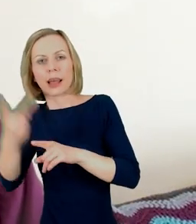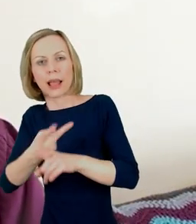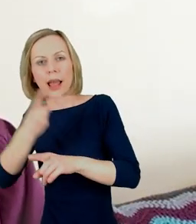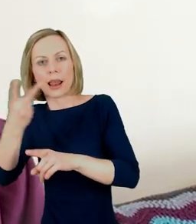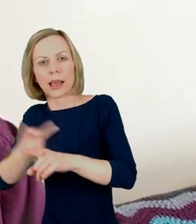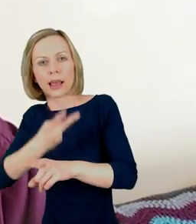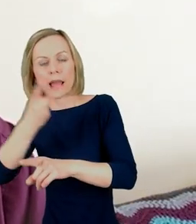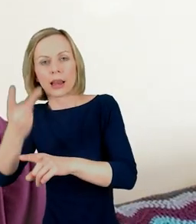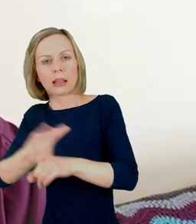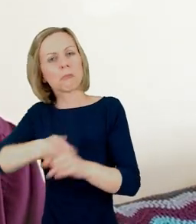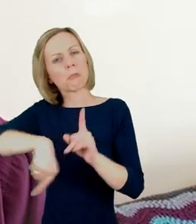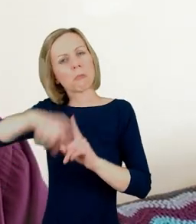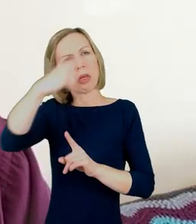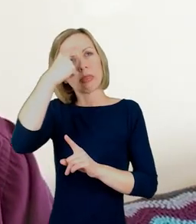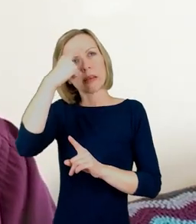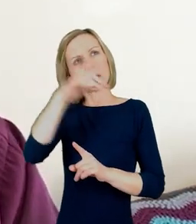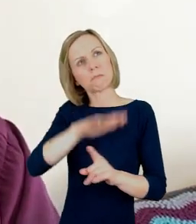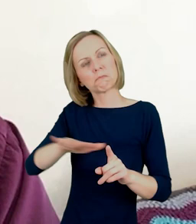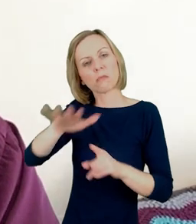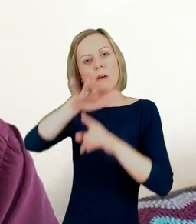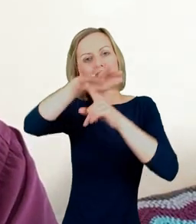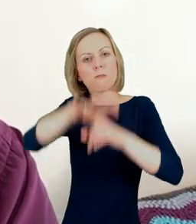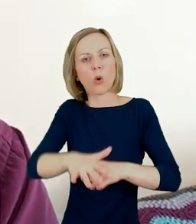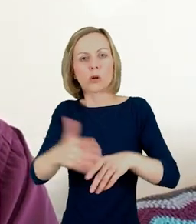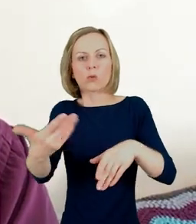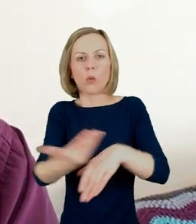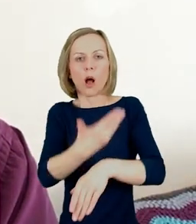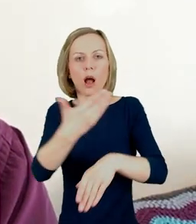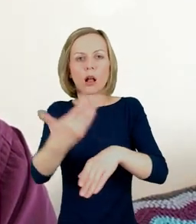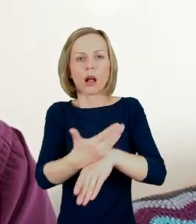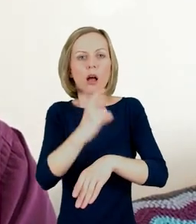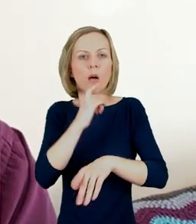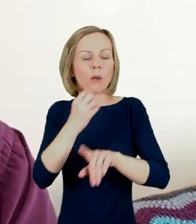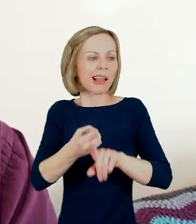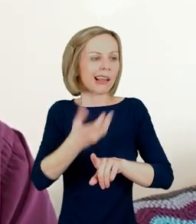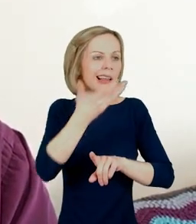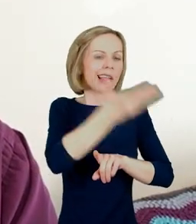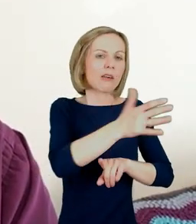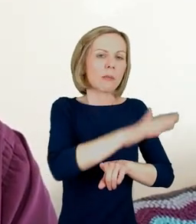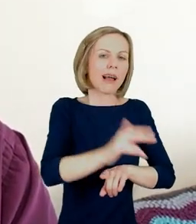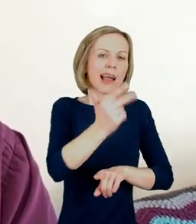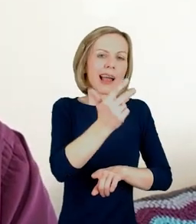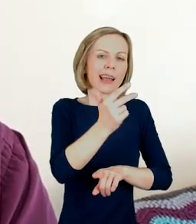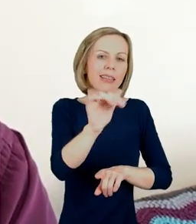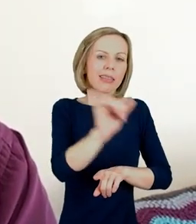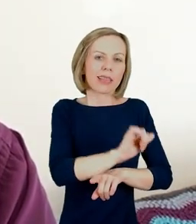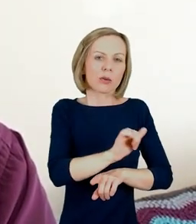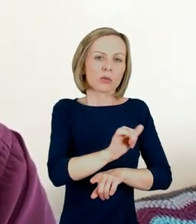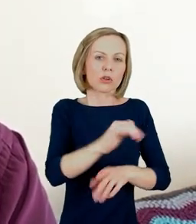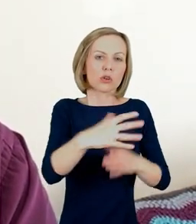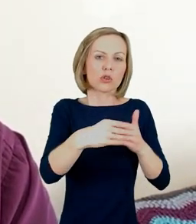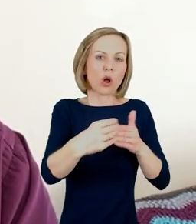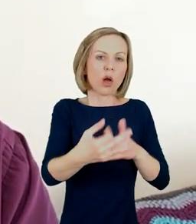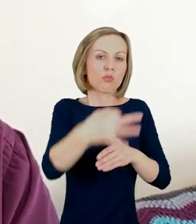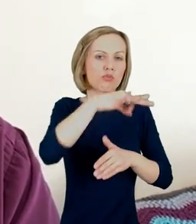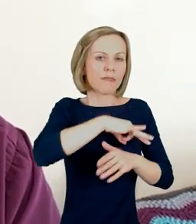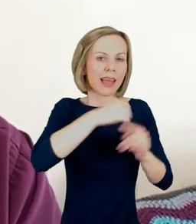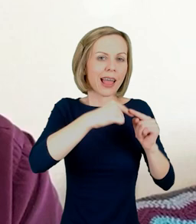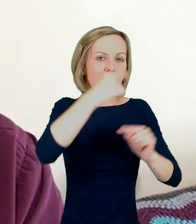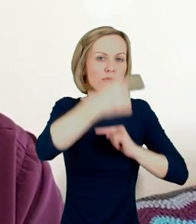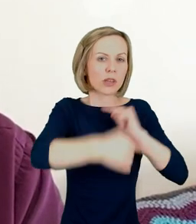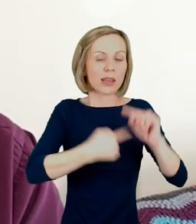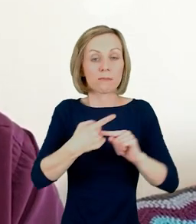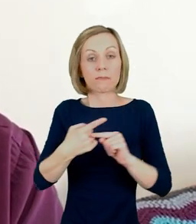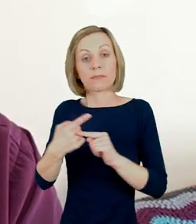calculated that forced labourers deliver $8,000 profit to their abusers every year.